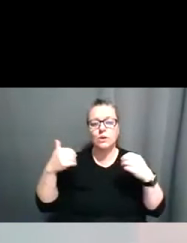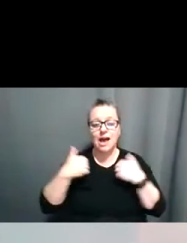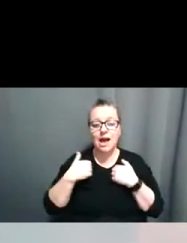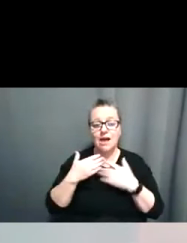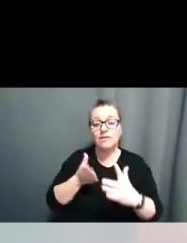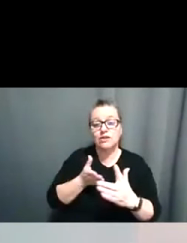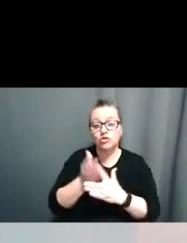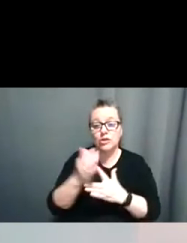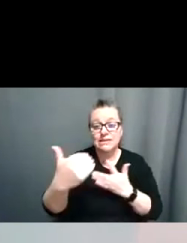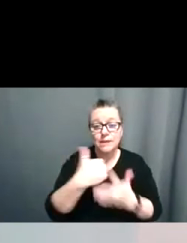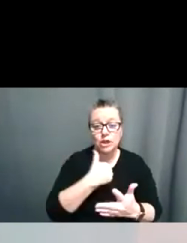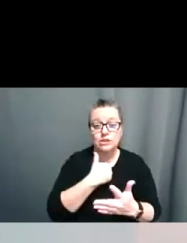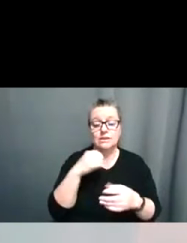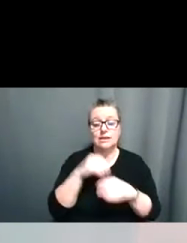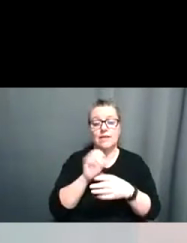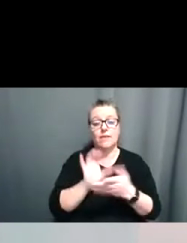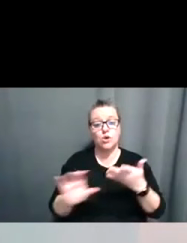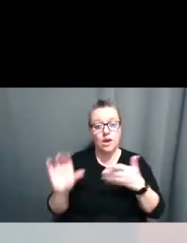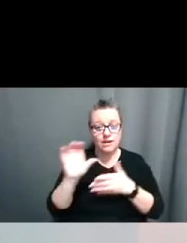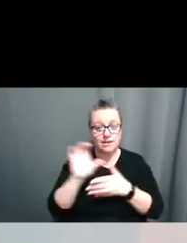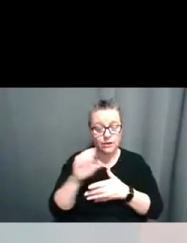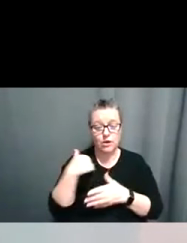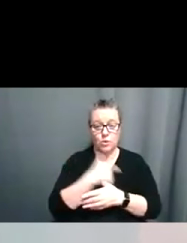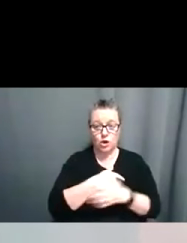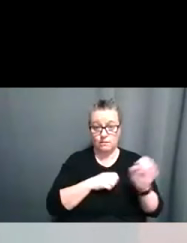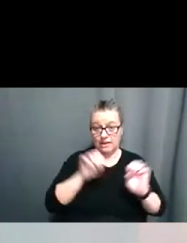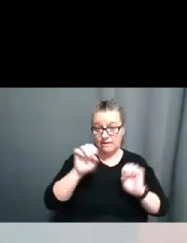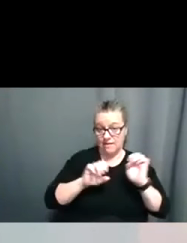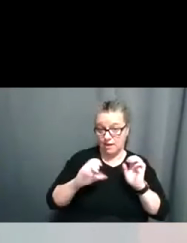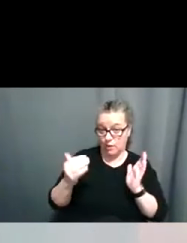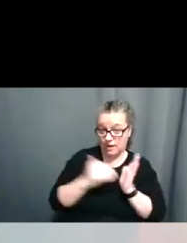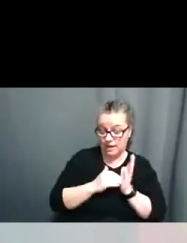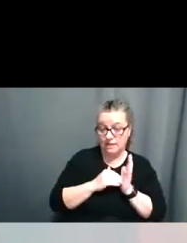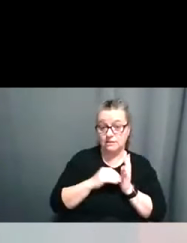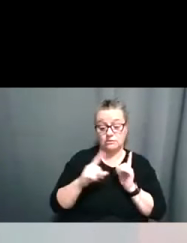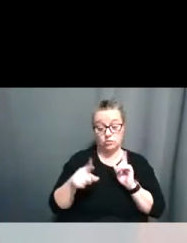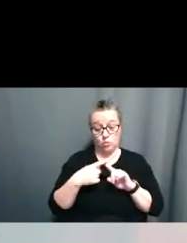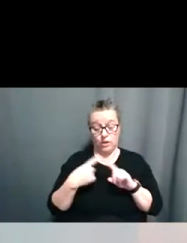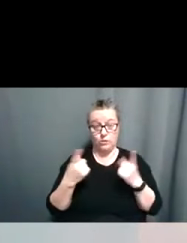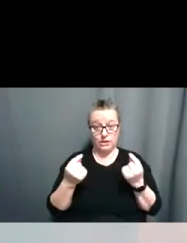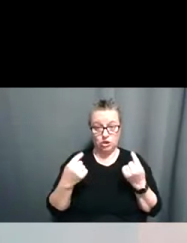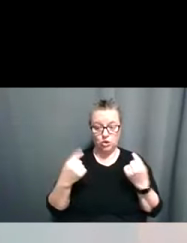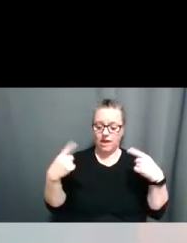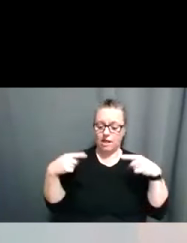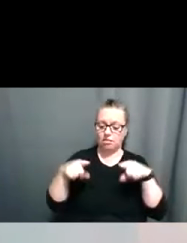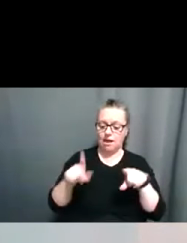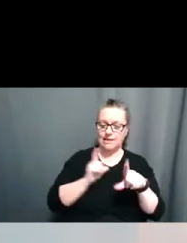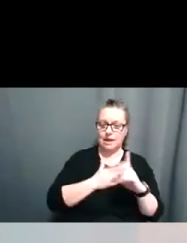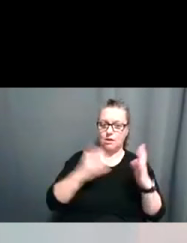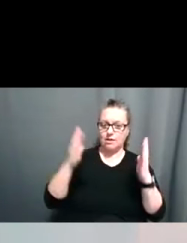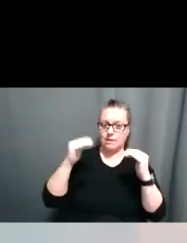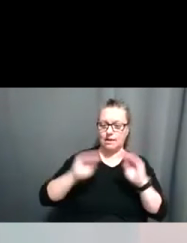the criteria we are being evaluated against. When we do, evaluations align our expectations, they